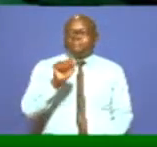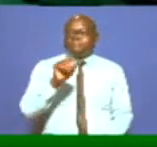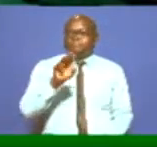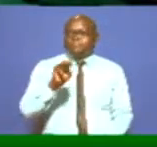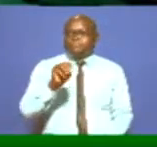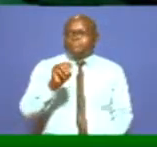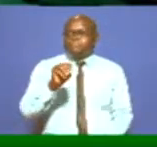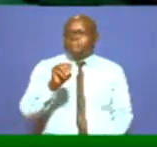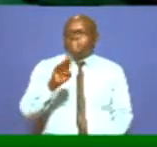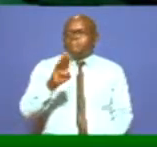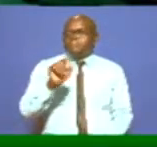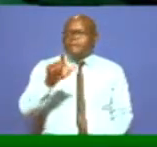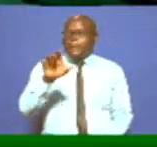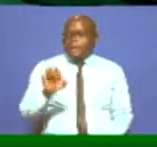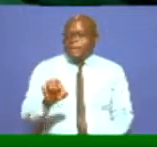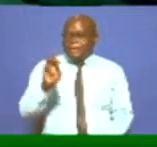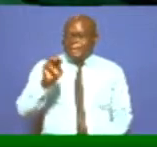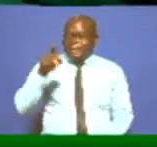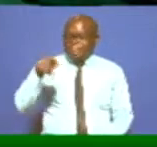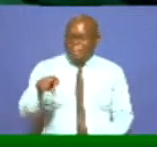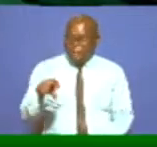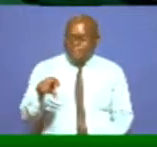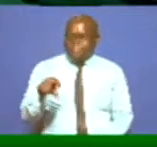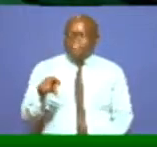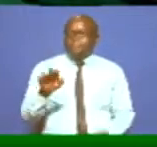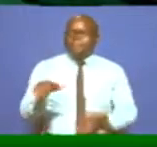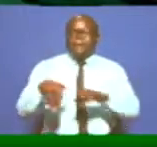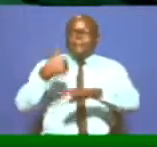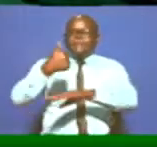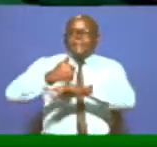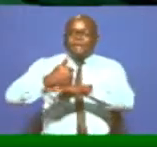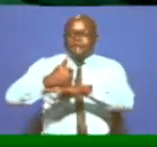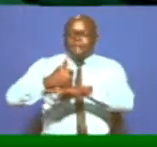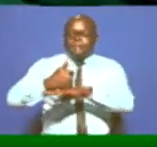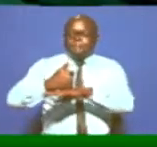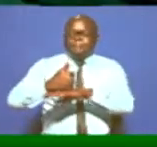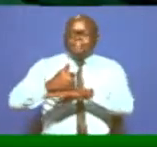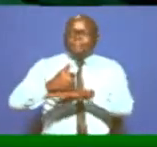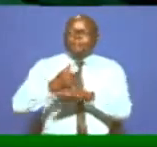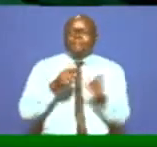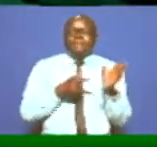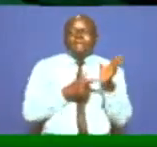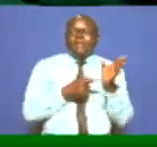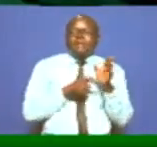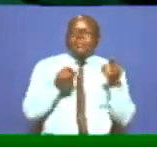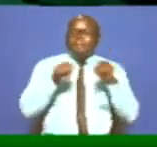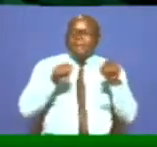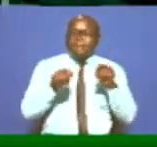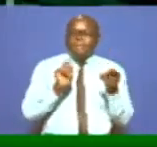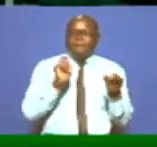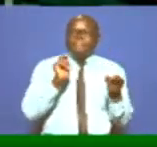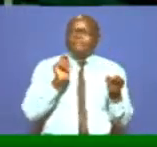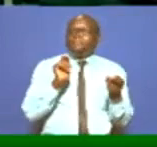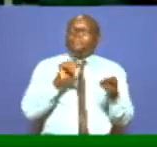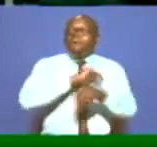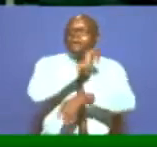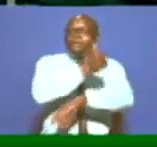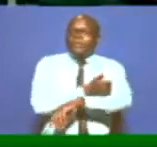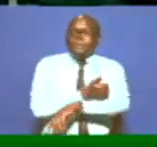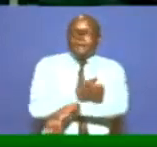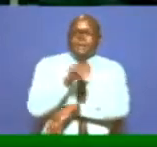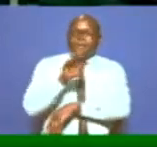Sakwa Bunyasi, that seeks to establish the Debt Management Authority Bill, the Debt Management Authority.